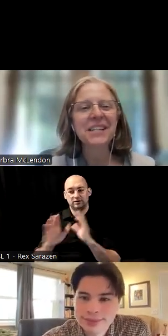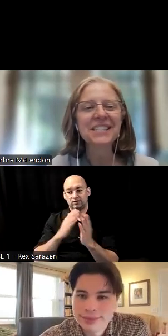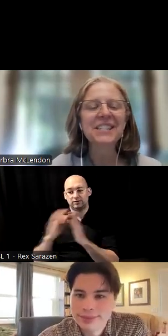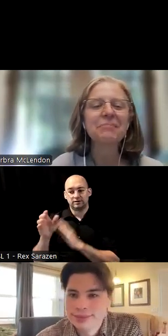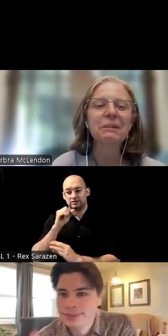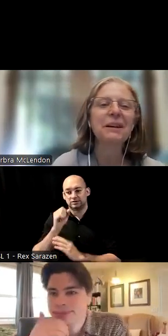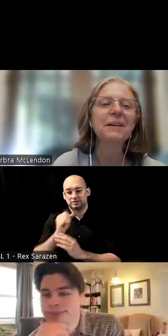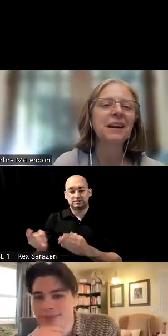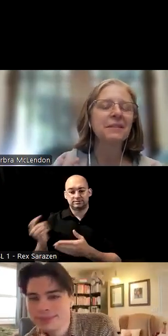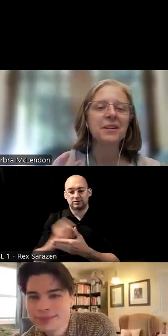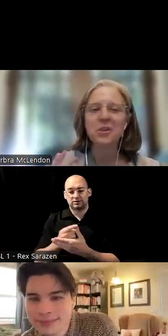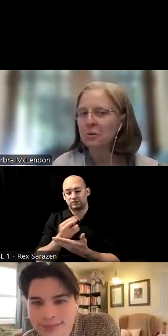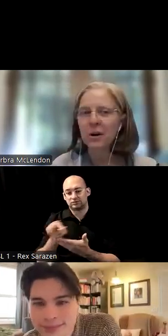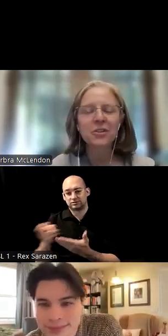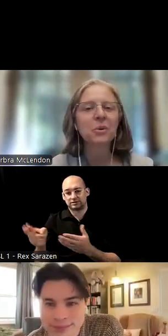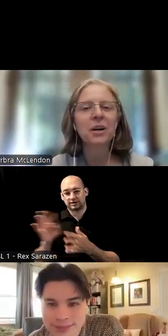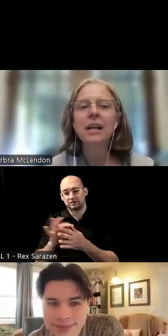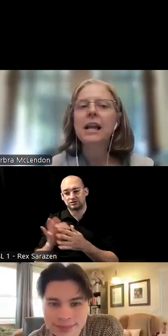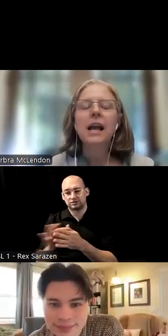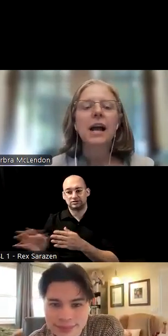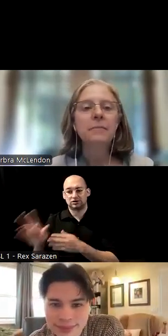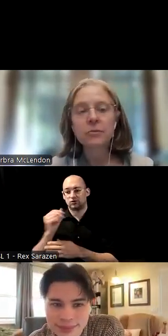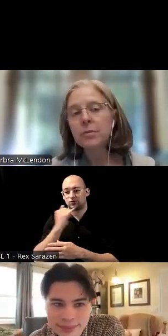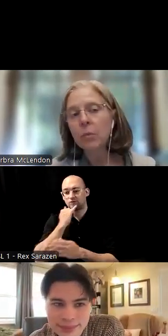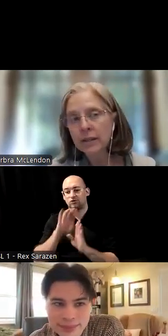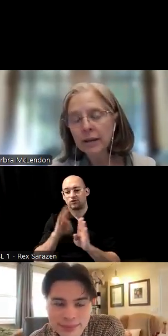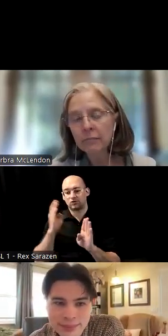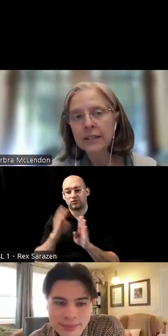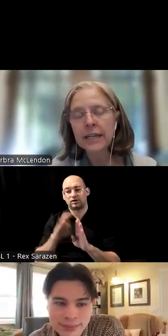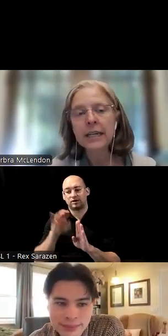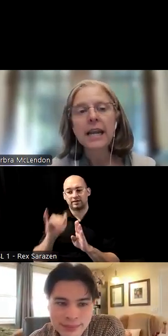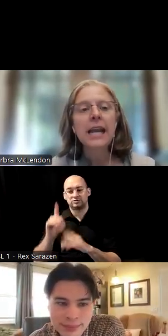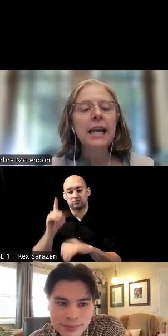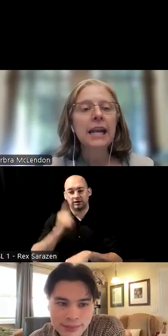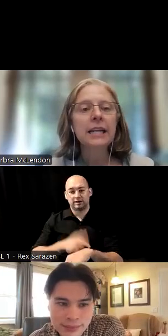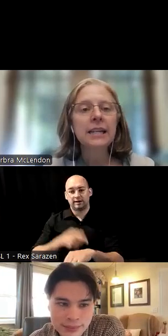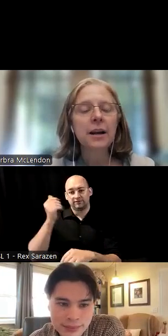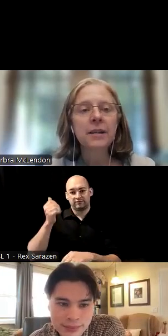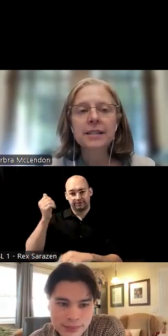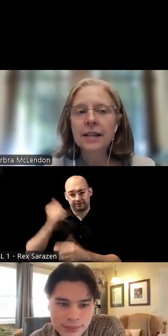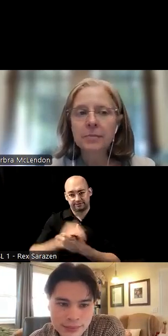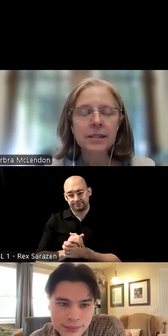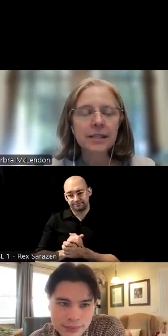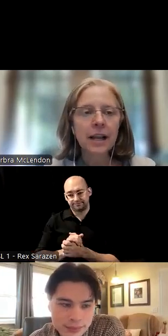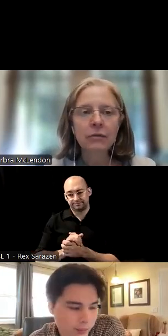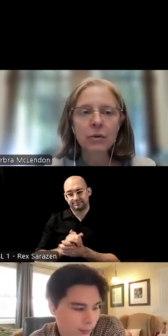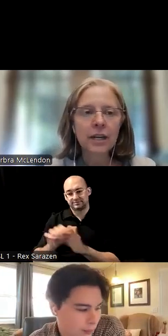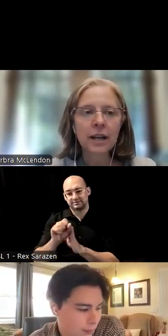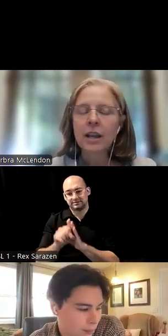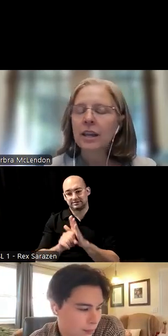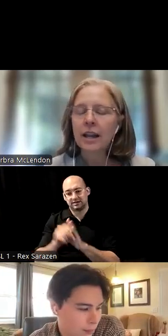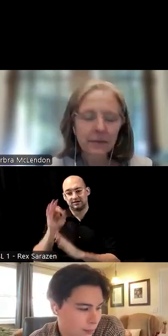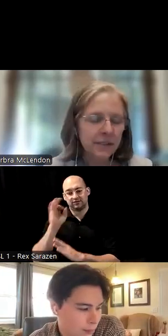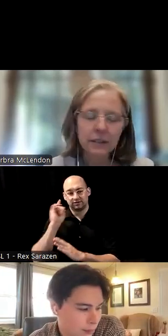Resource Connections program, the No Wrong Door. This would be one-time funding, and in a state as big as